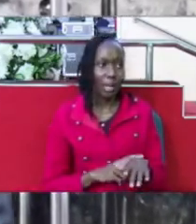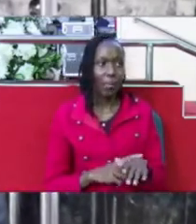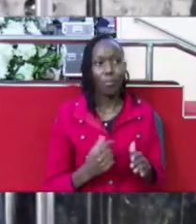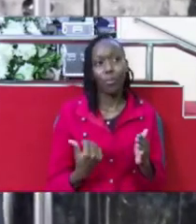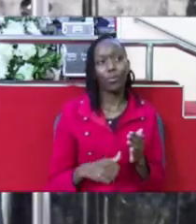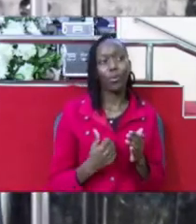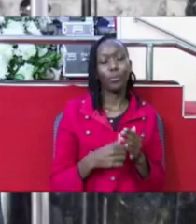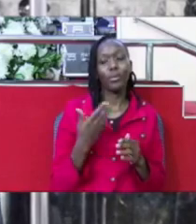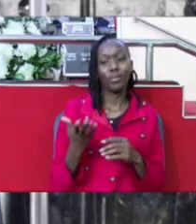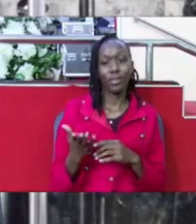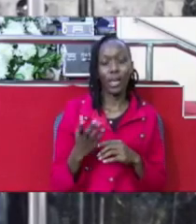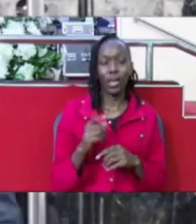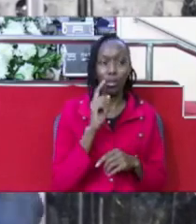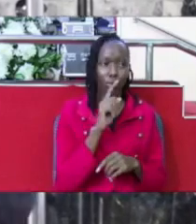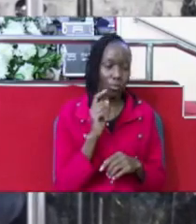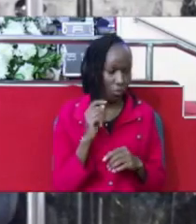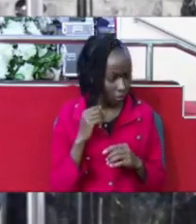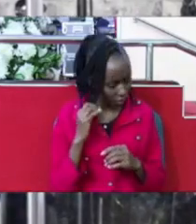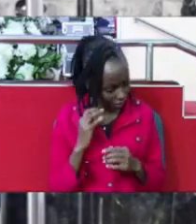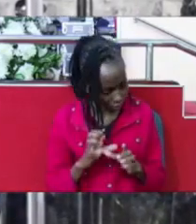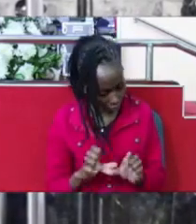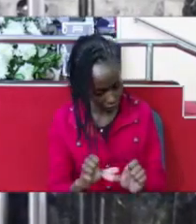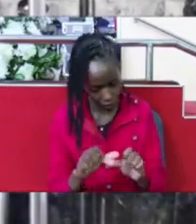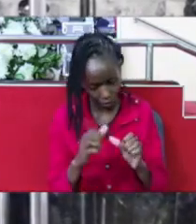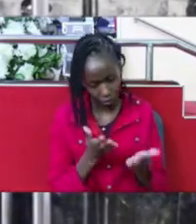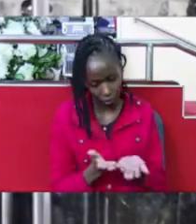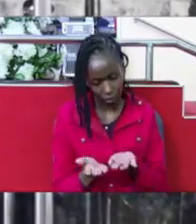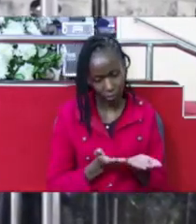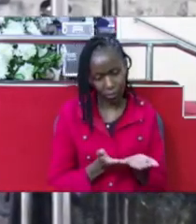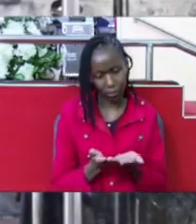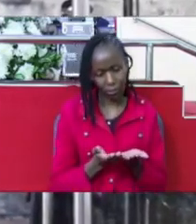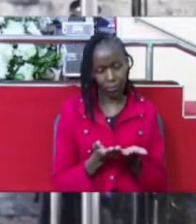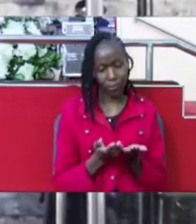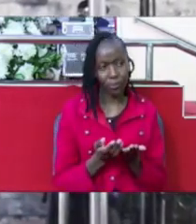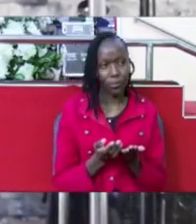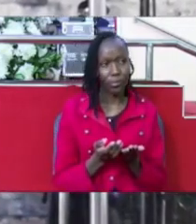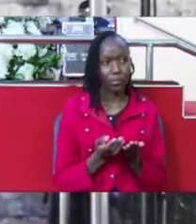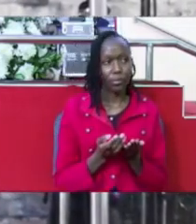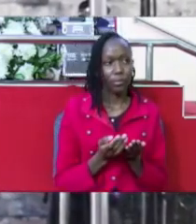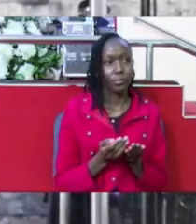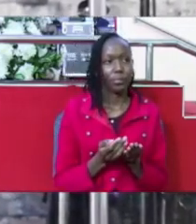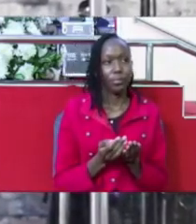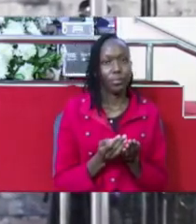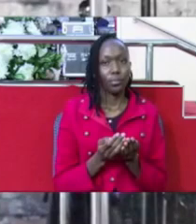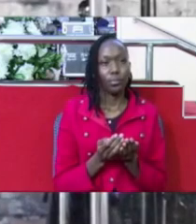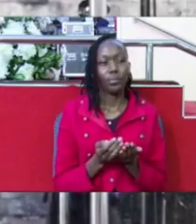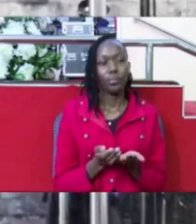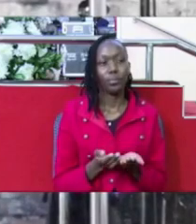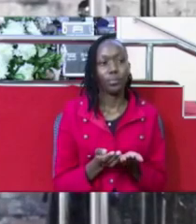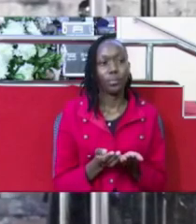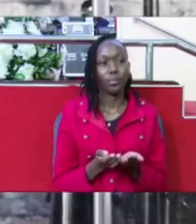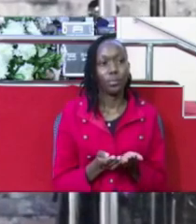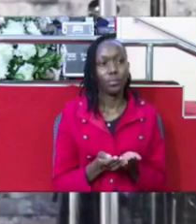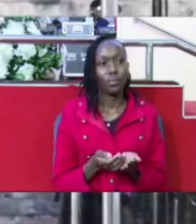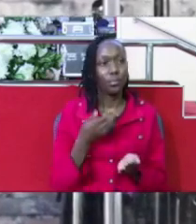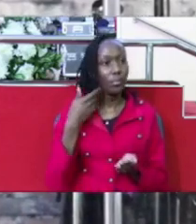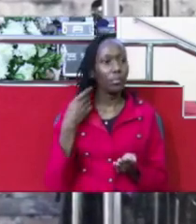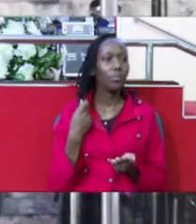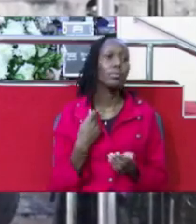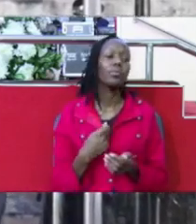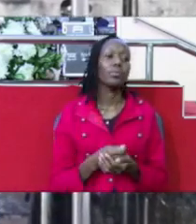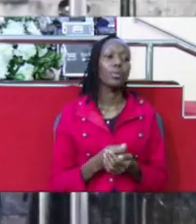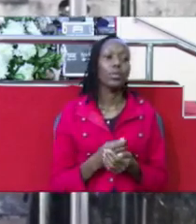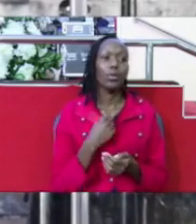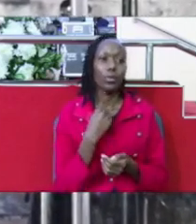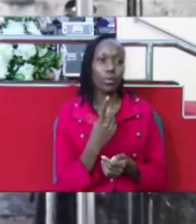unatumika zaidi. Because that is the expectation God has for us. Sababu hiyo ndio matarajio Mungu ako nayo kwetu sisi. So